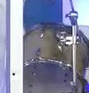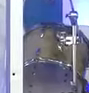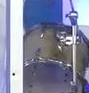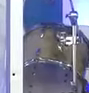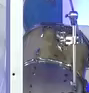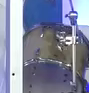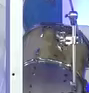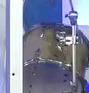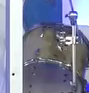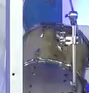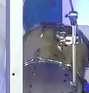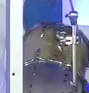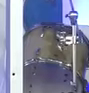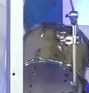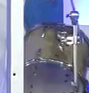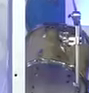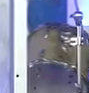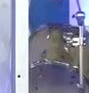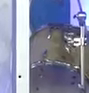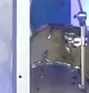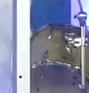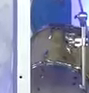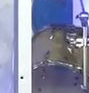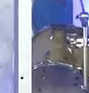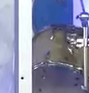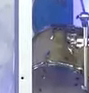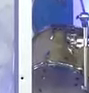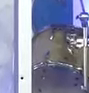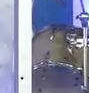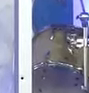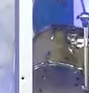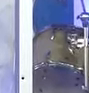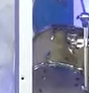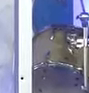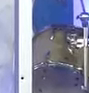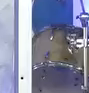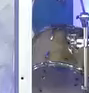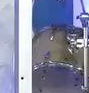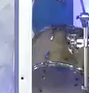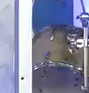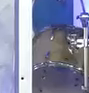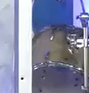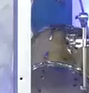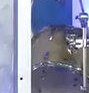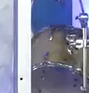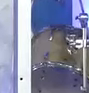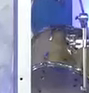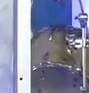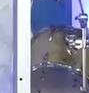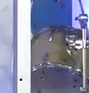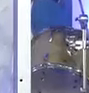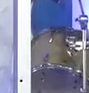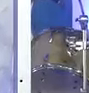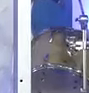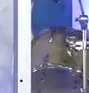fruit, and that your fruit shall remain, that whatsoever ye shall ask of the Father in my name, he may give it to you.